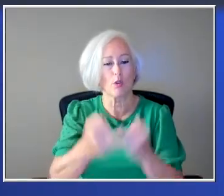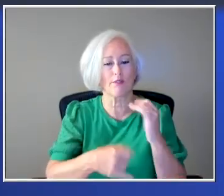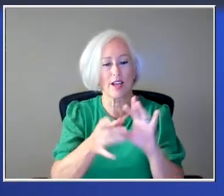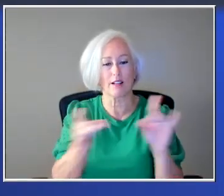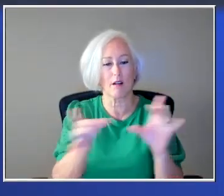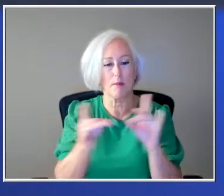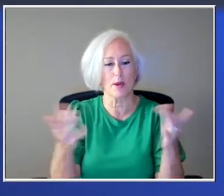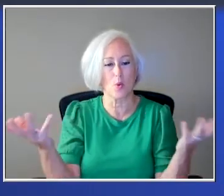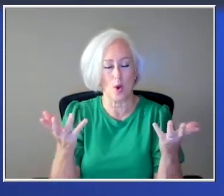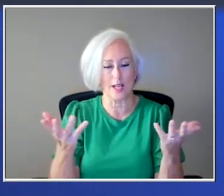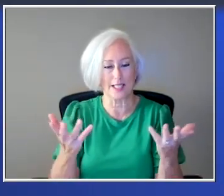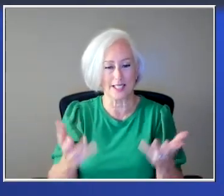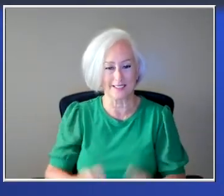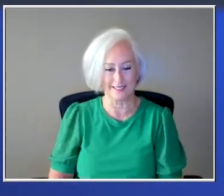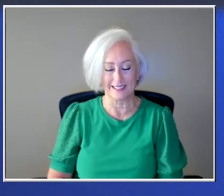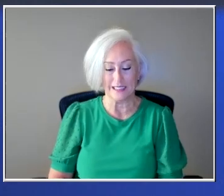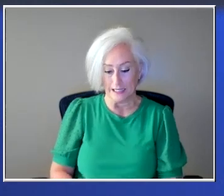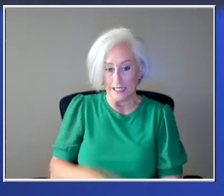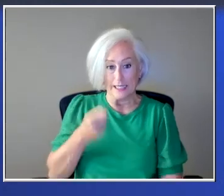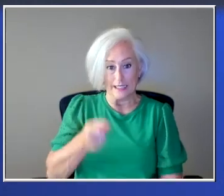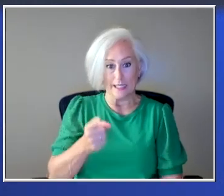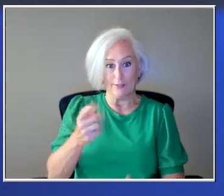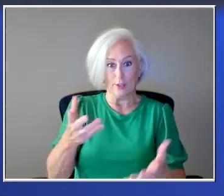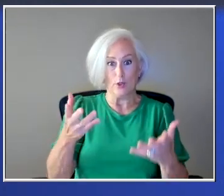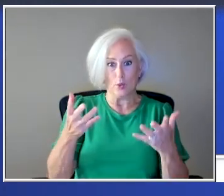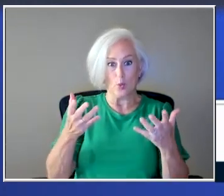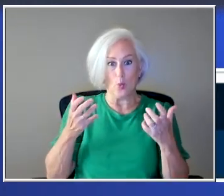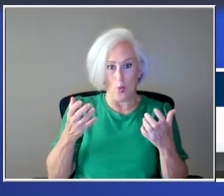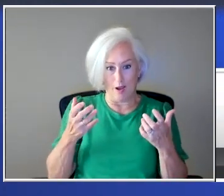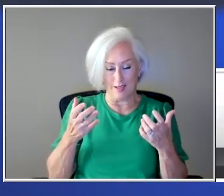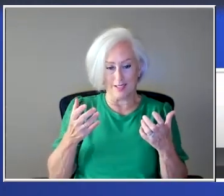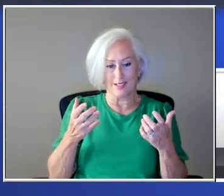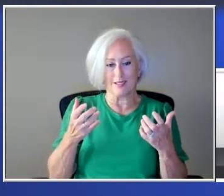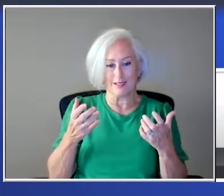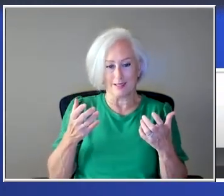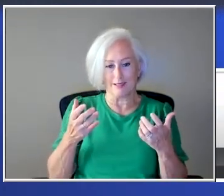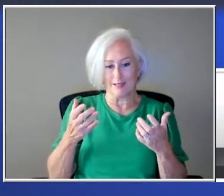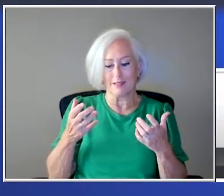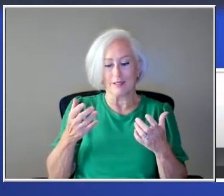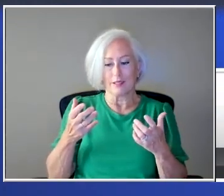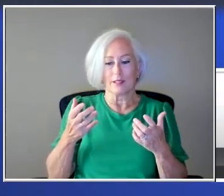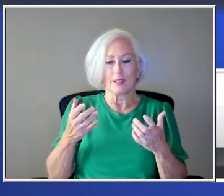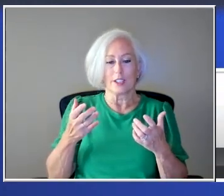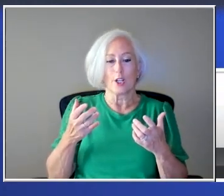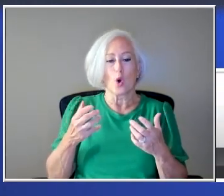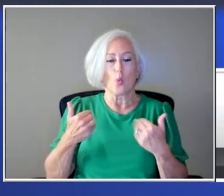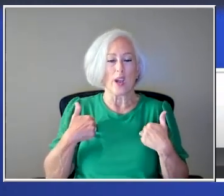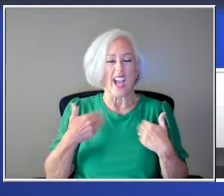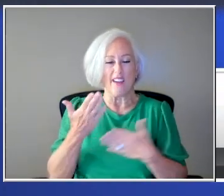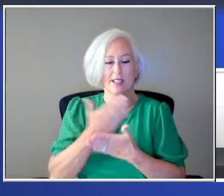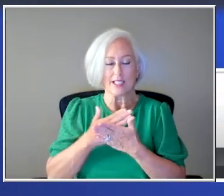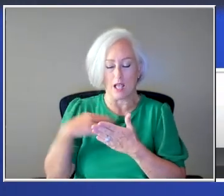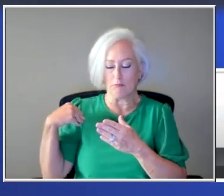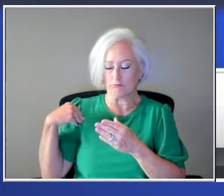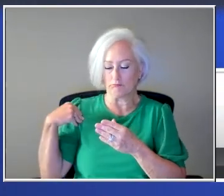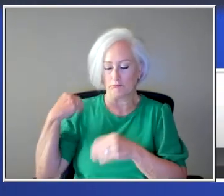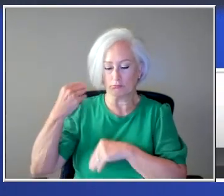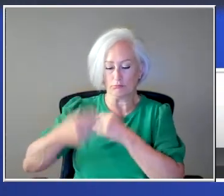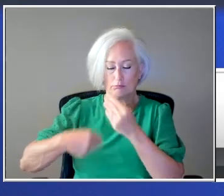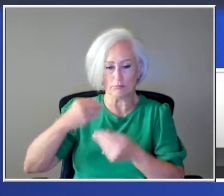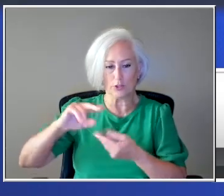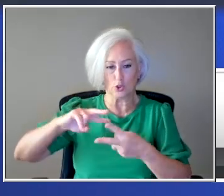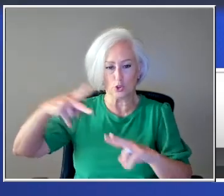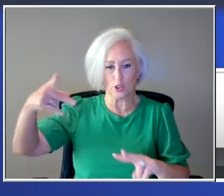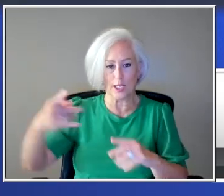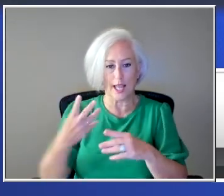If you want to have, outside of a few genetic outliers, which we need to know about and we can get at and